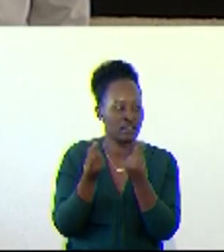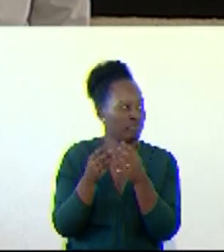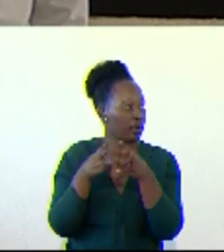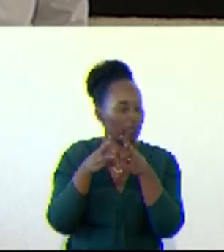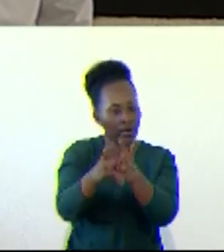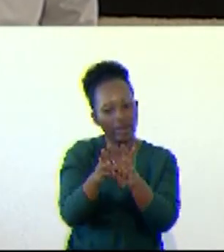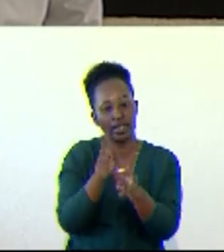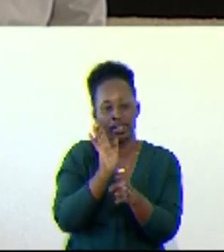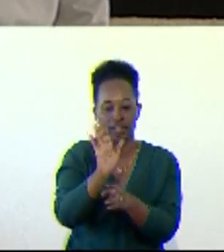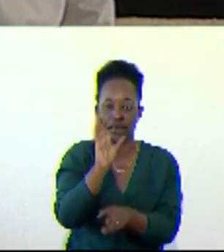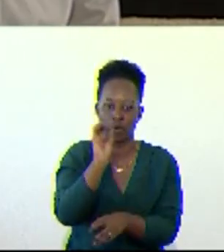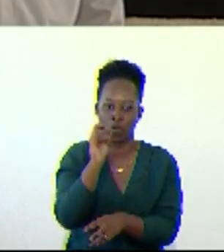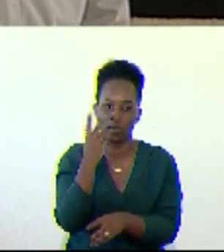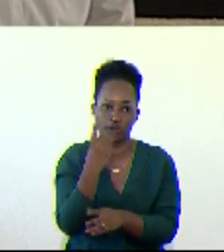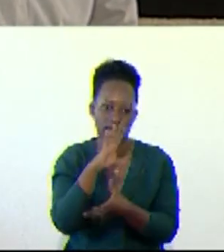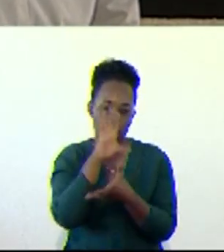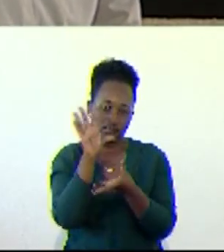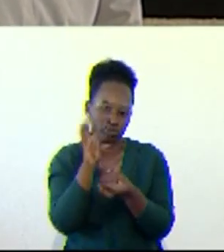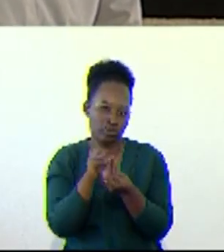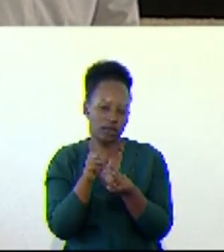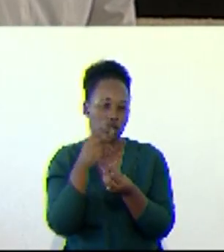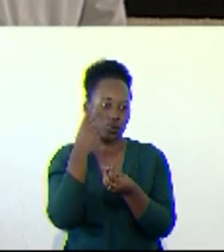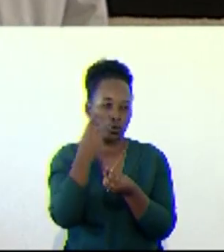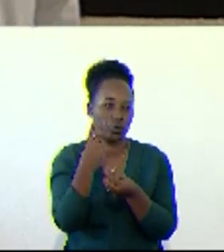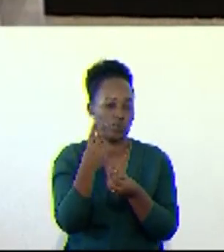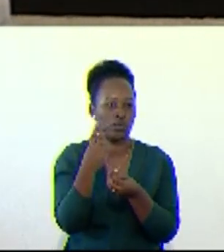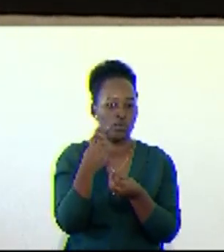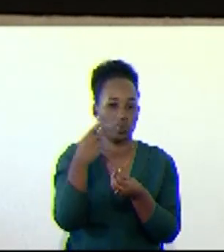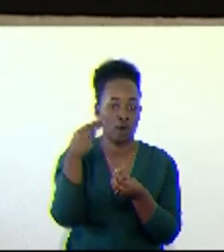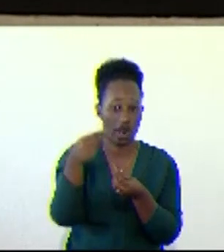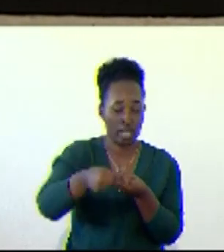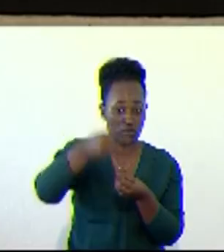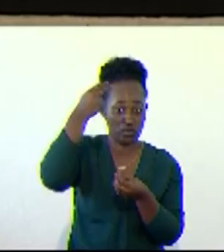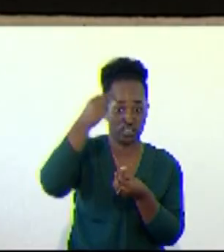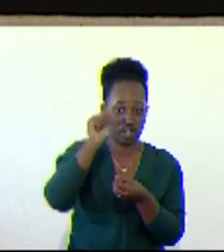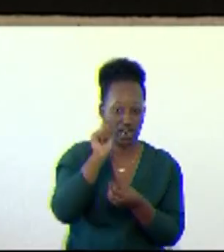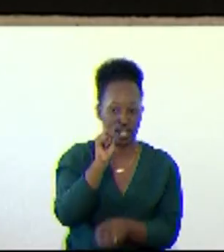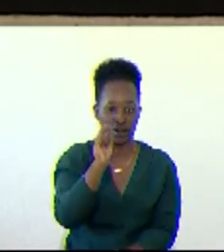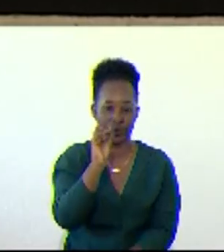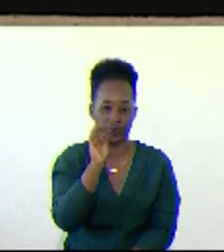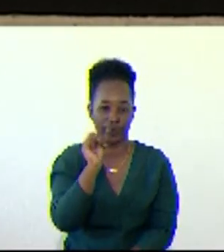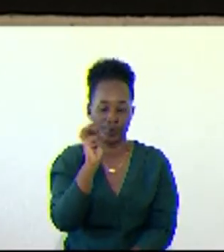the oxygen combines with these two hydrogen atoms, giving us